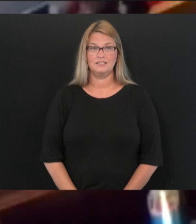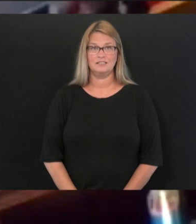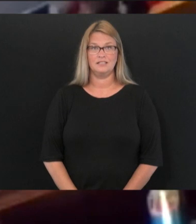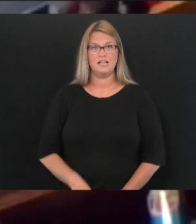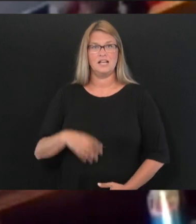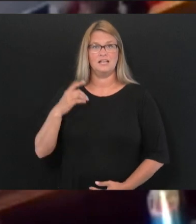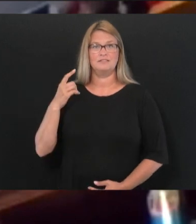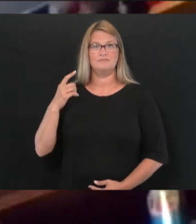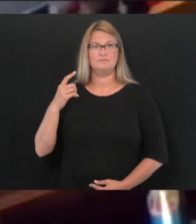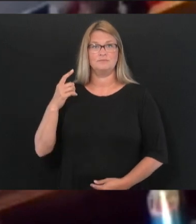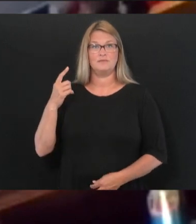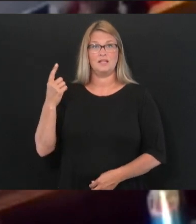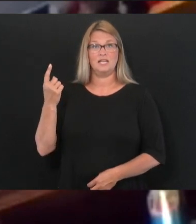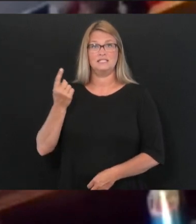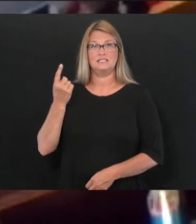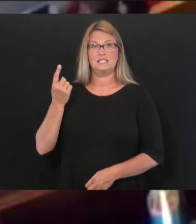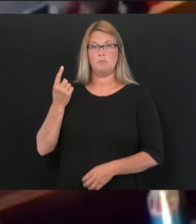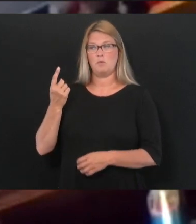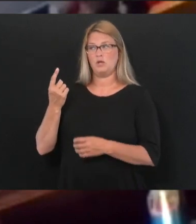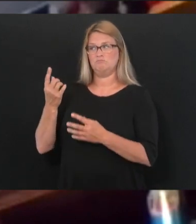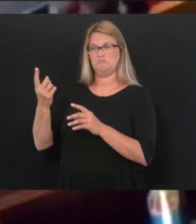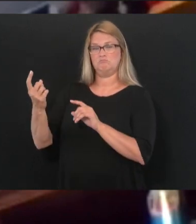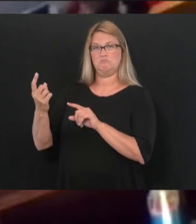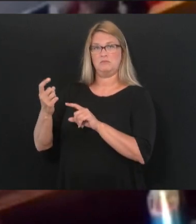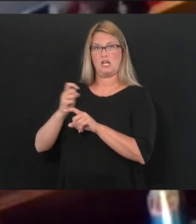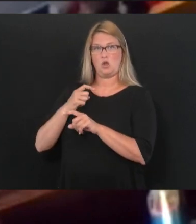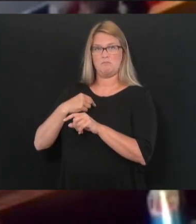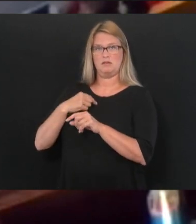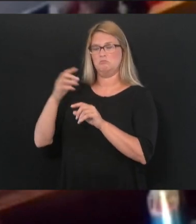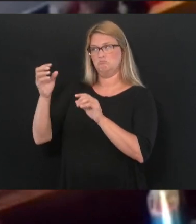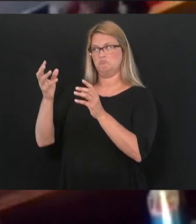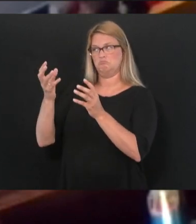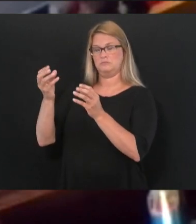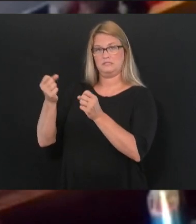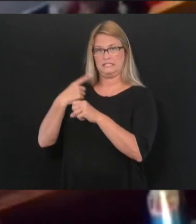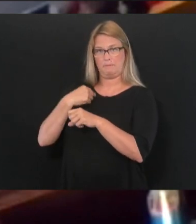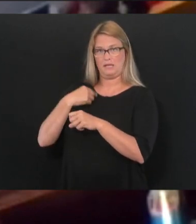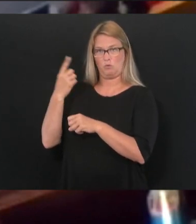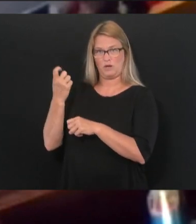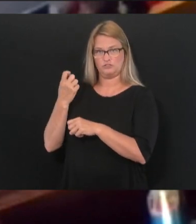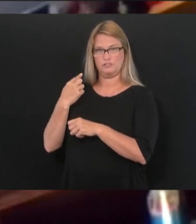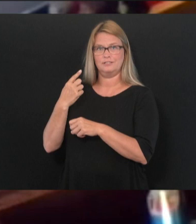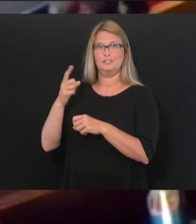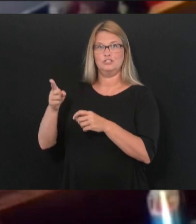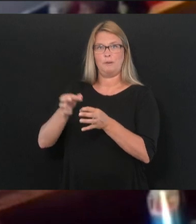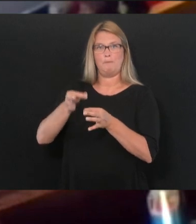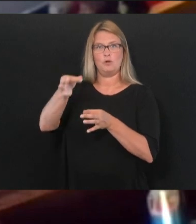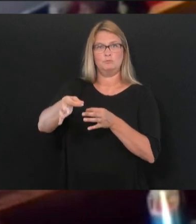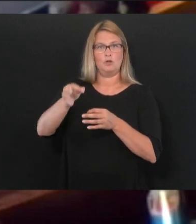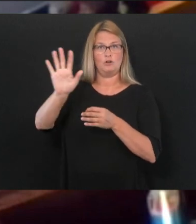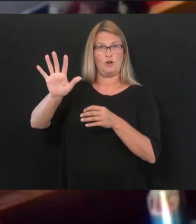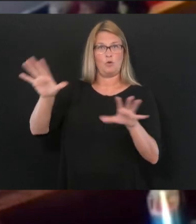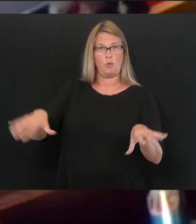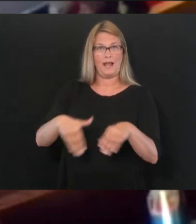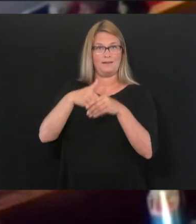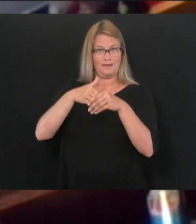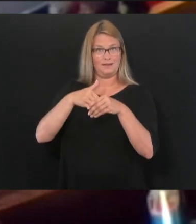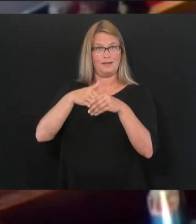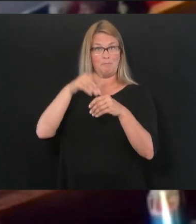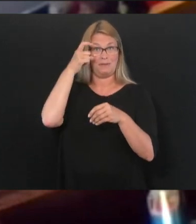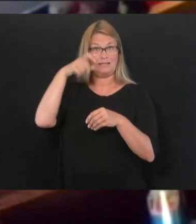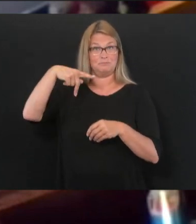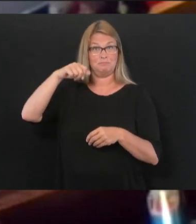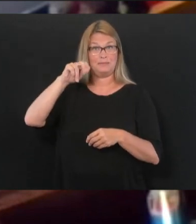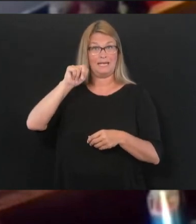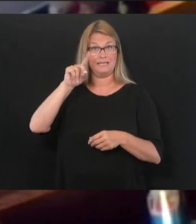had postponed her wedding for the pandemic, and now that things are opening back up and some of the gathering numbers are